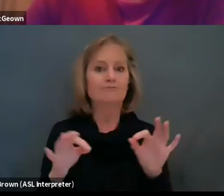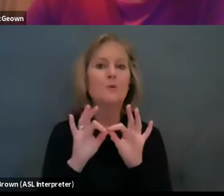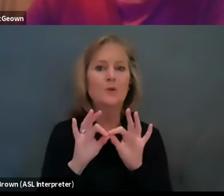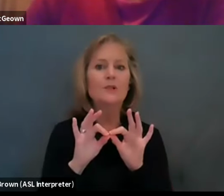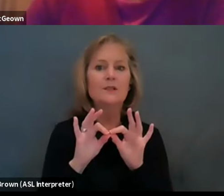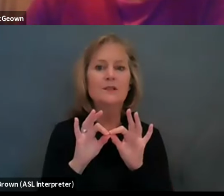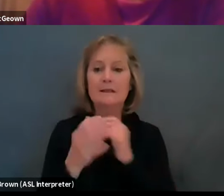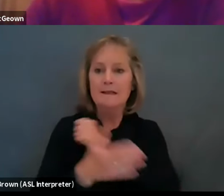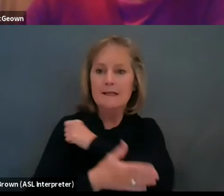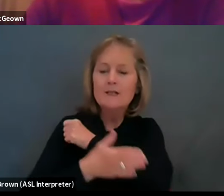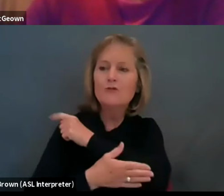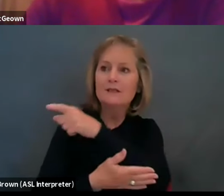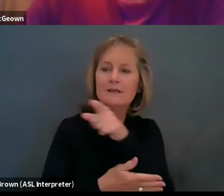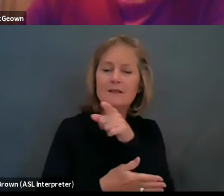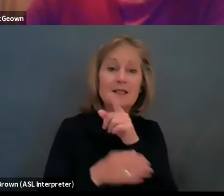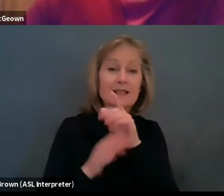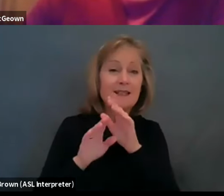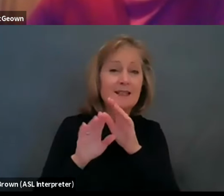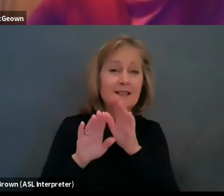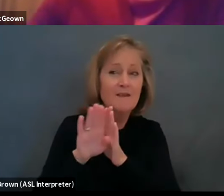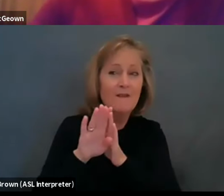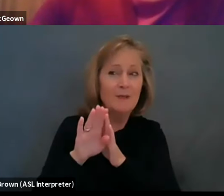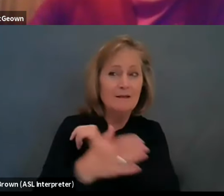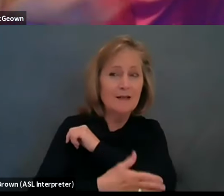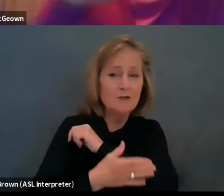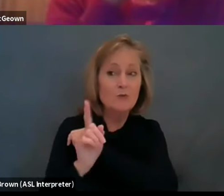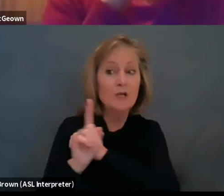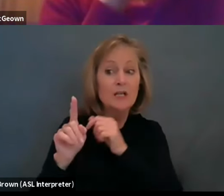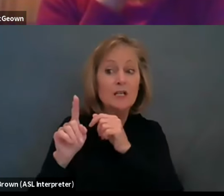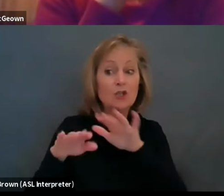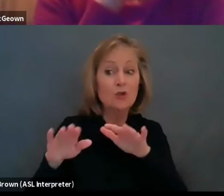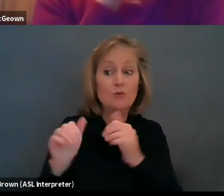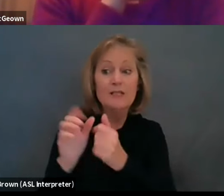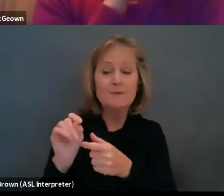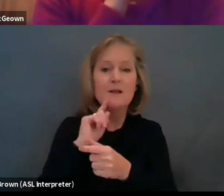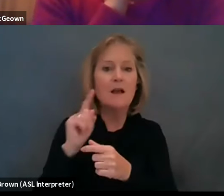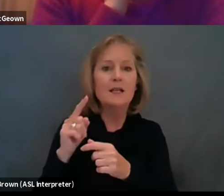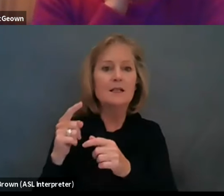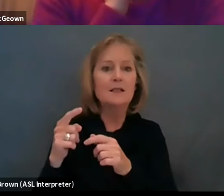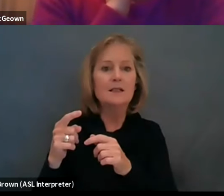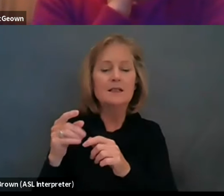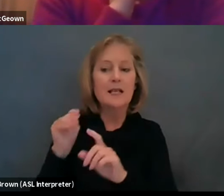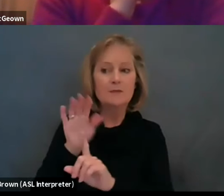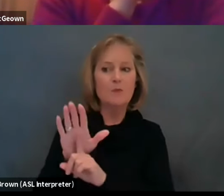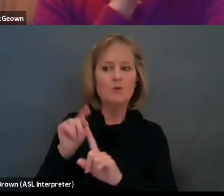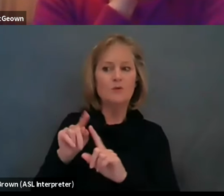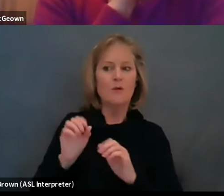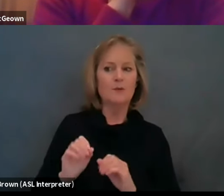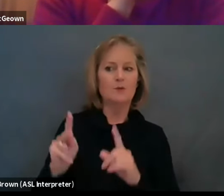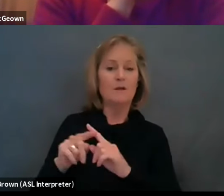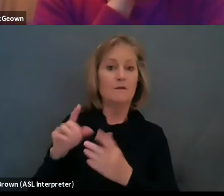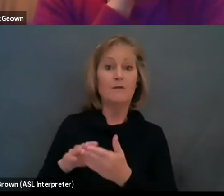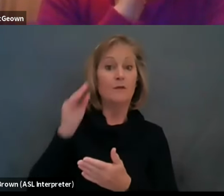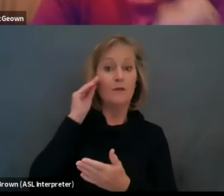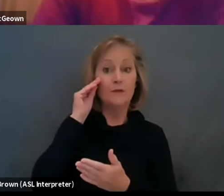in countries, especially in developing countries, where children with disabilities are not exposed to the opportunity of learning